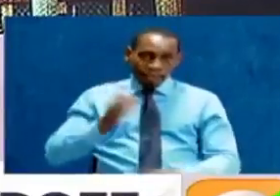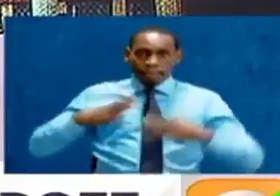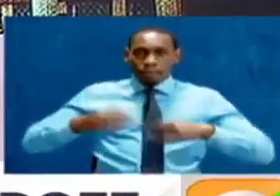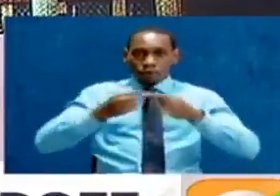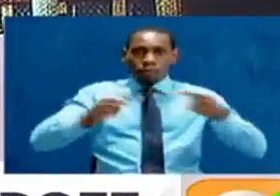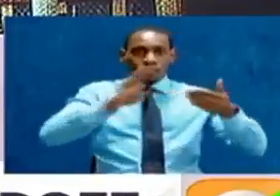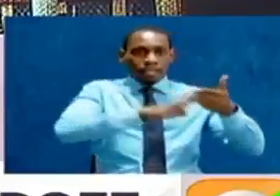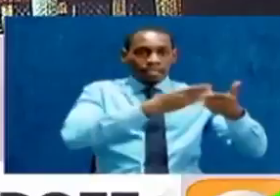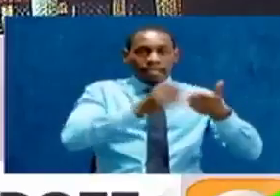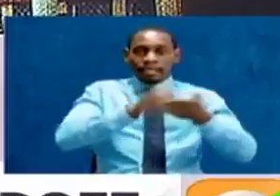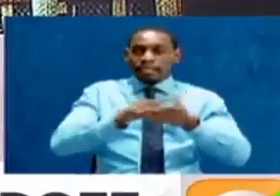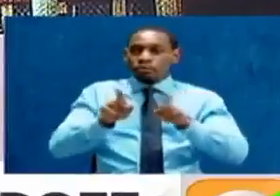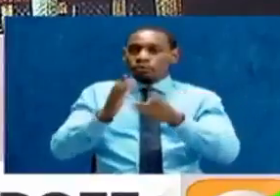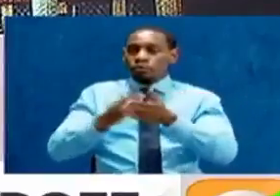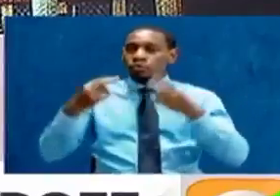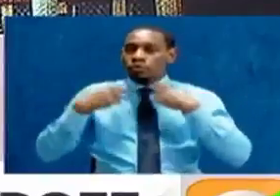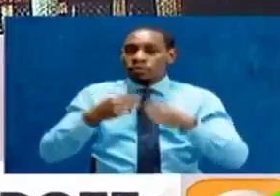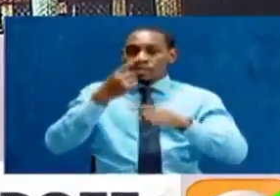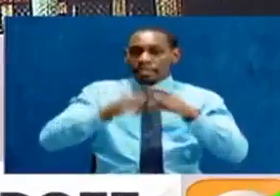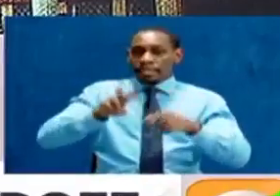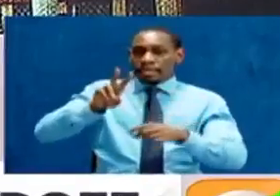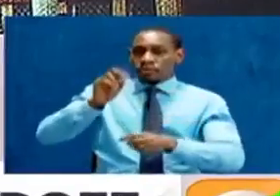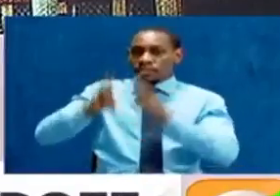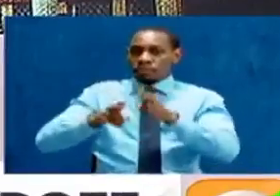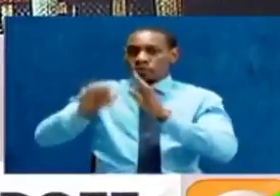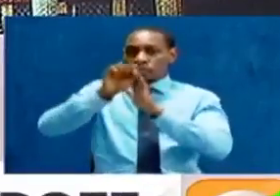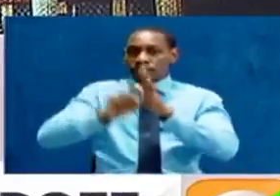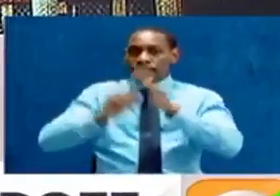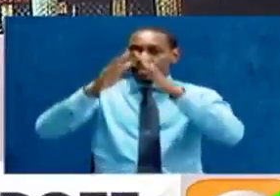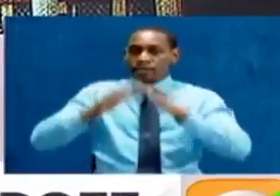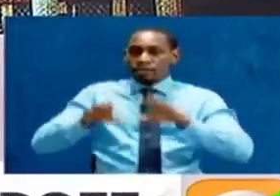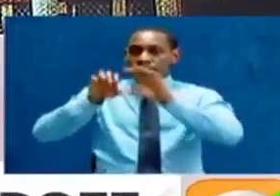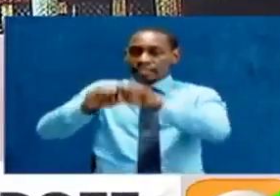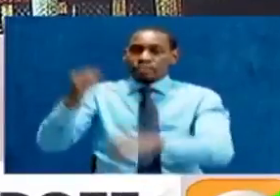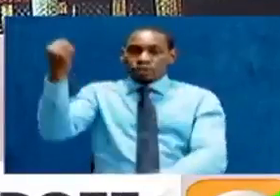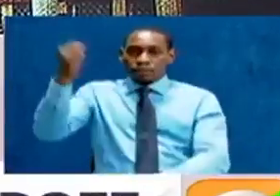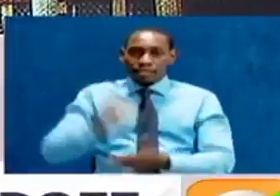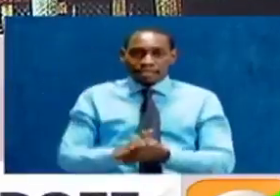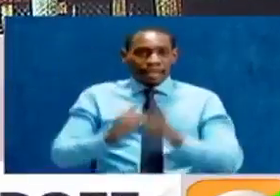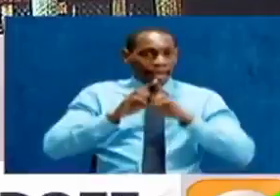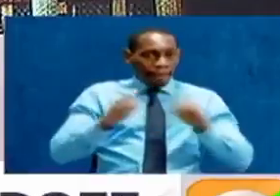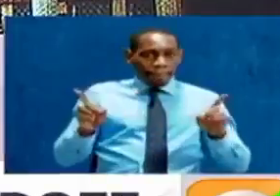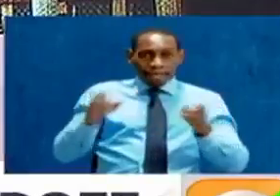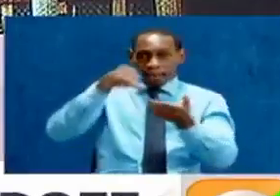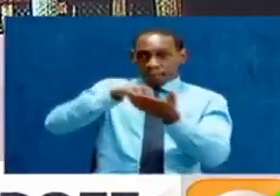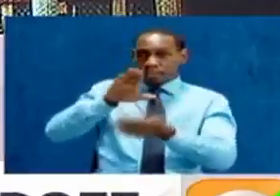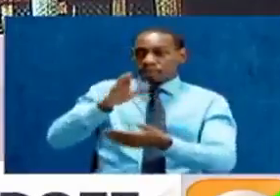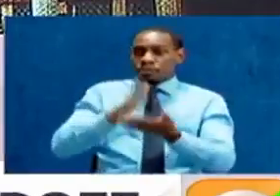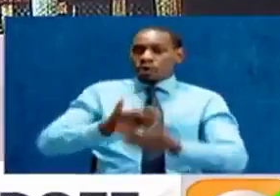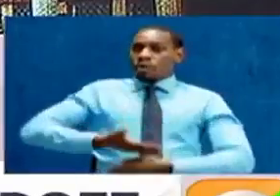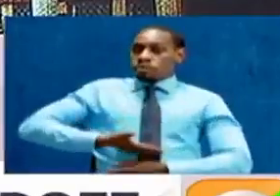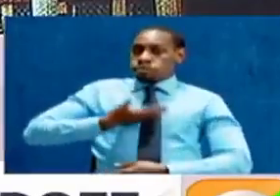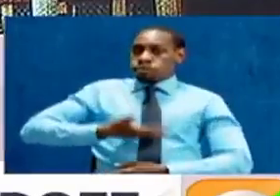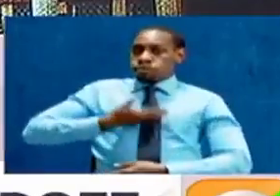the formula were captives of 2022 State House succession politics. But his stand has sparked